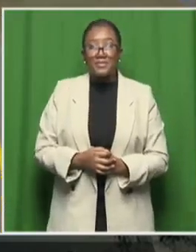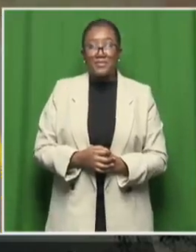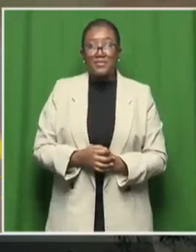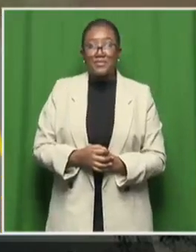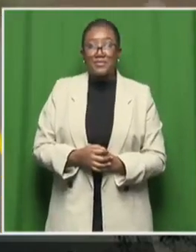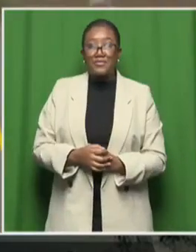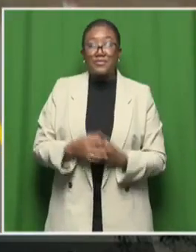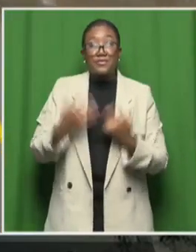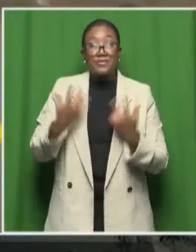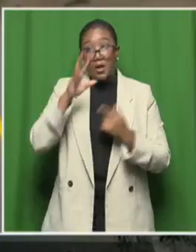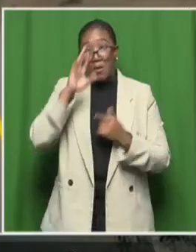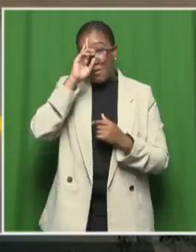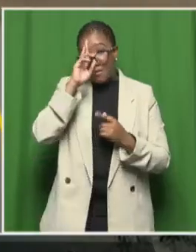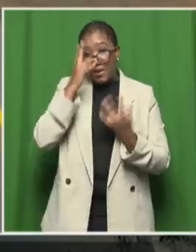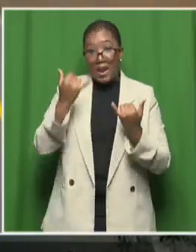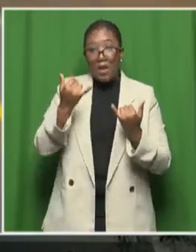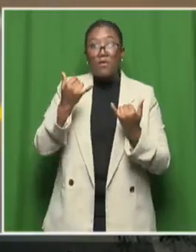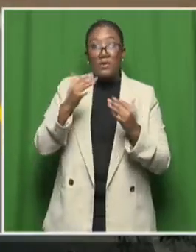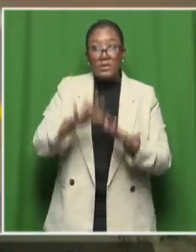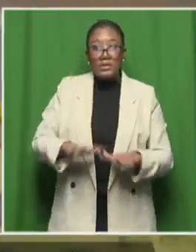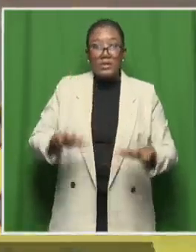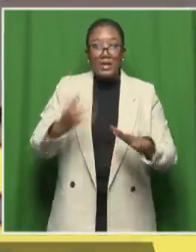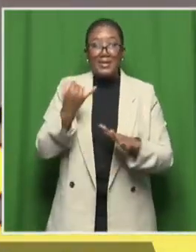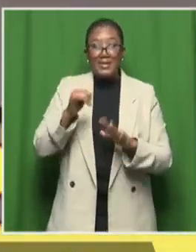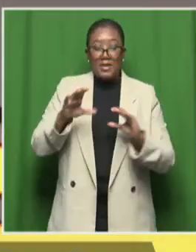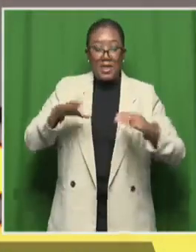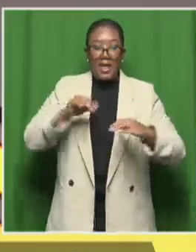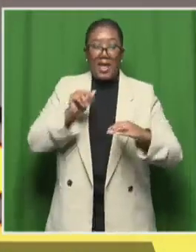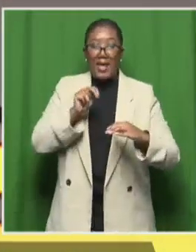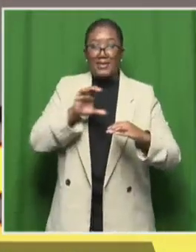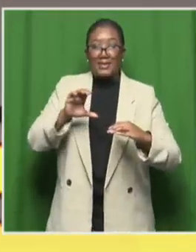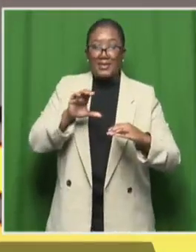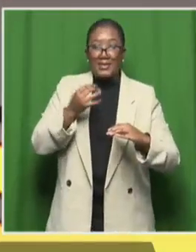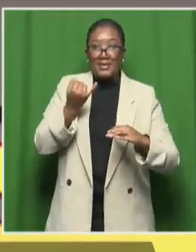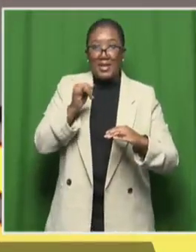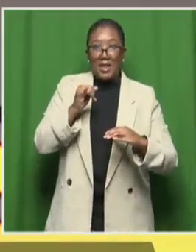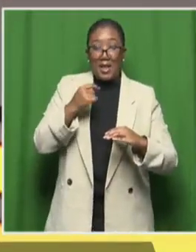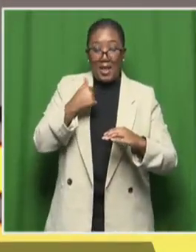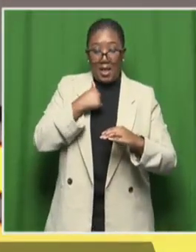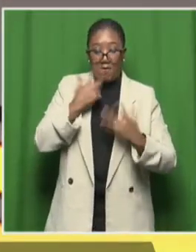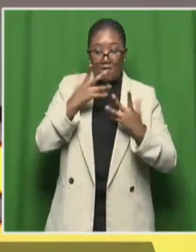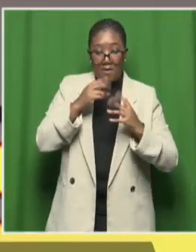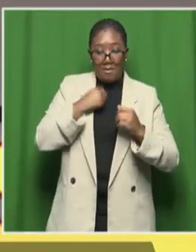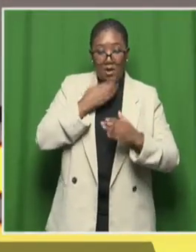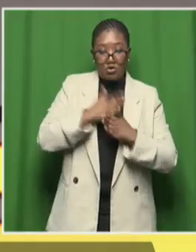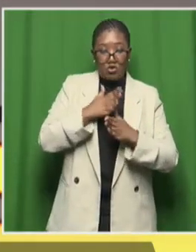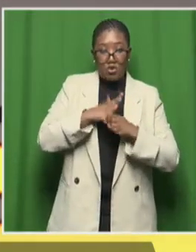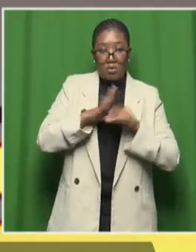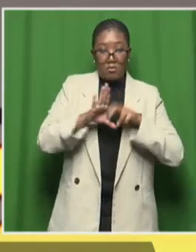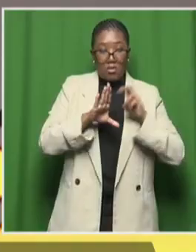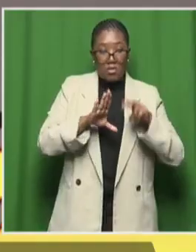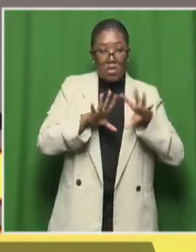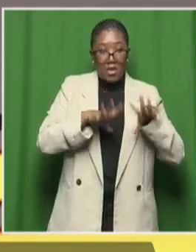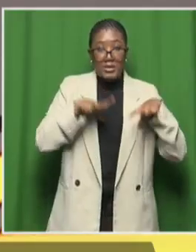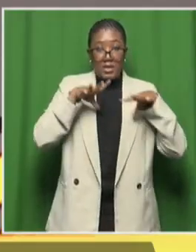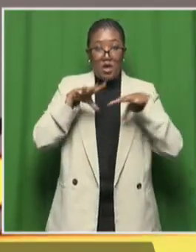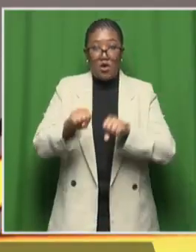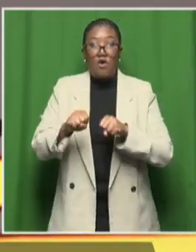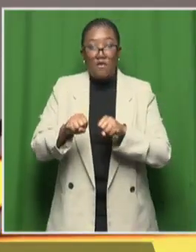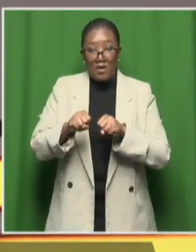take over. Remember, this is still the same party. Yes. You take over from someone, and then there would have been a lot